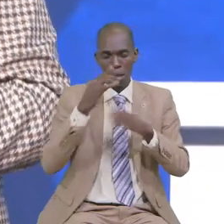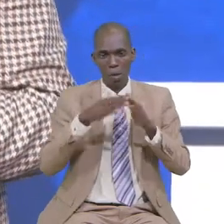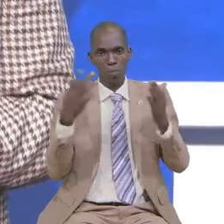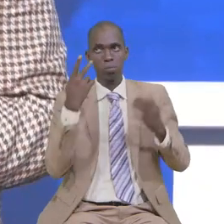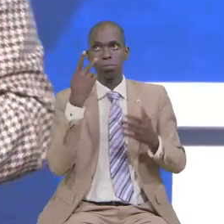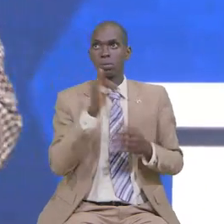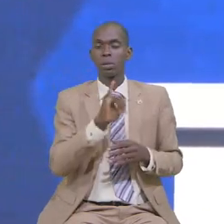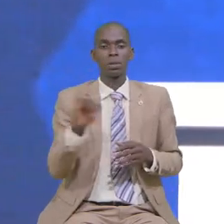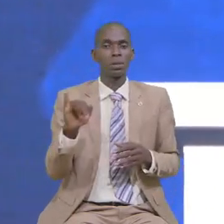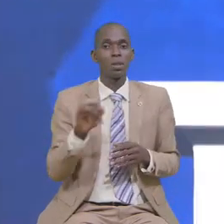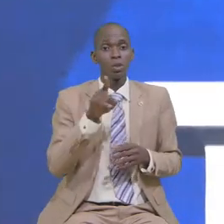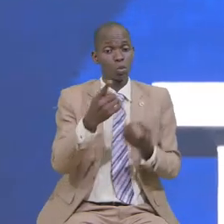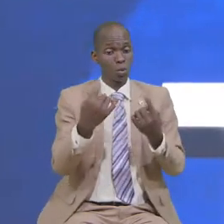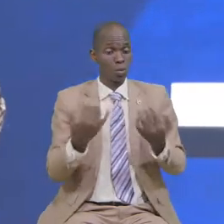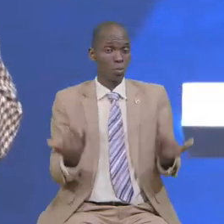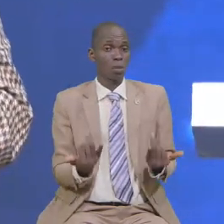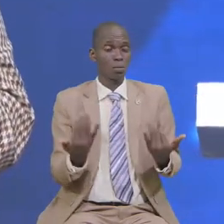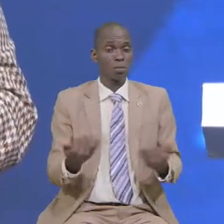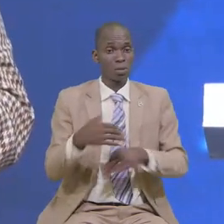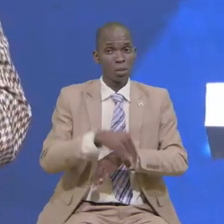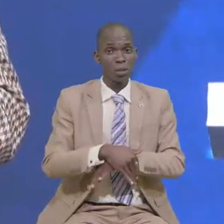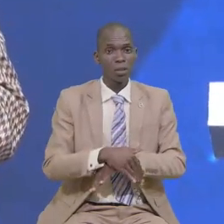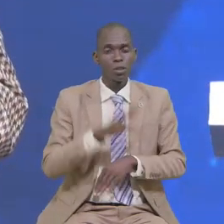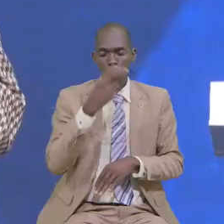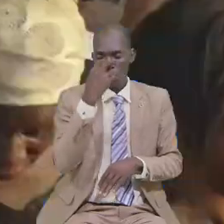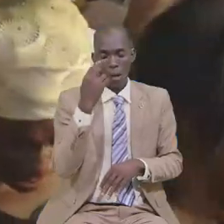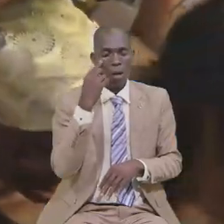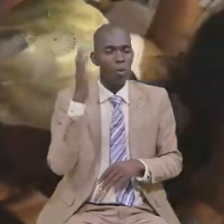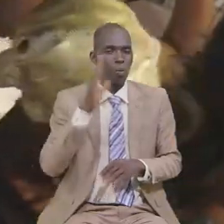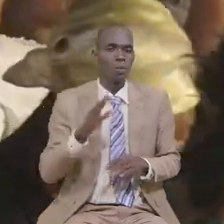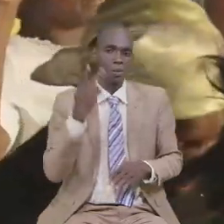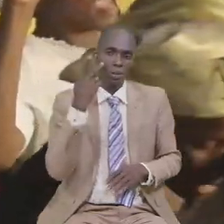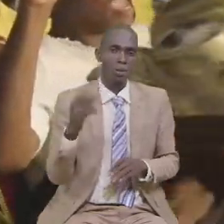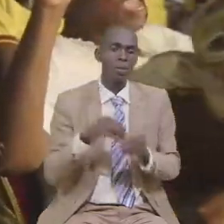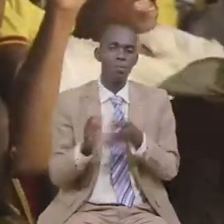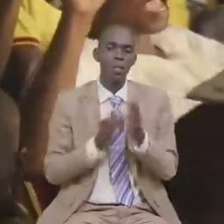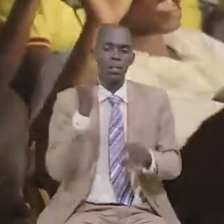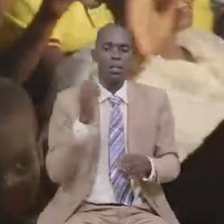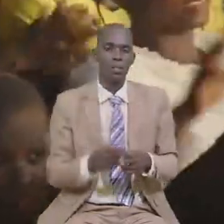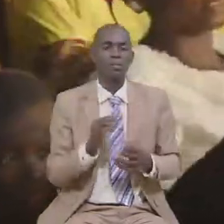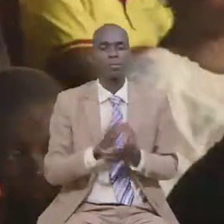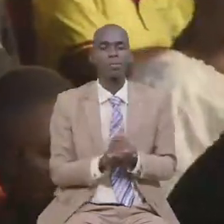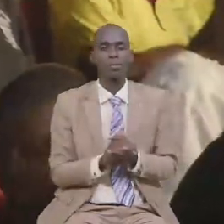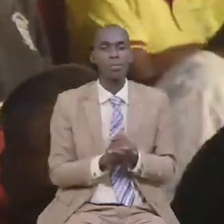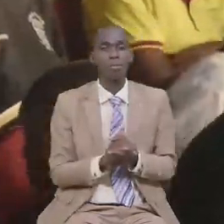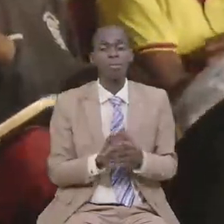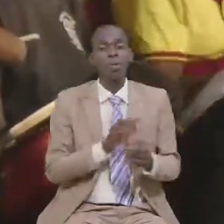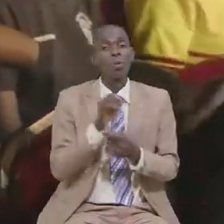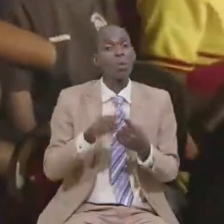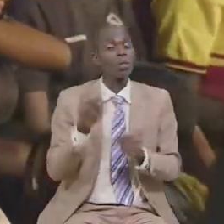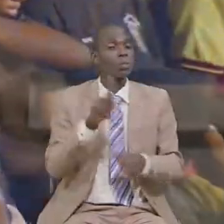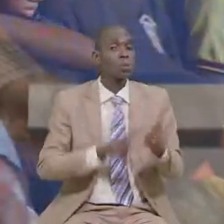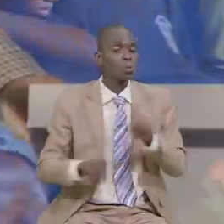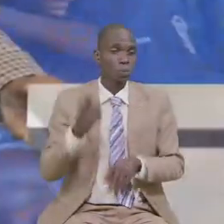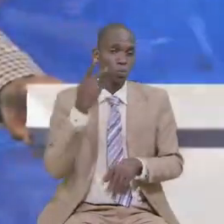You came tonight, your blind eyes will see. When the people saw him, they